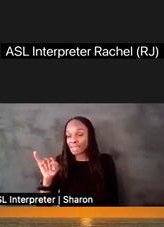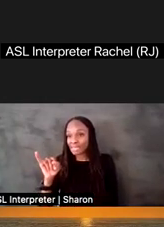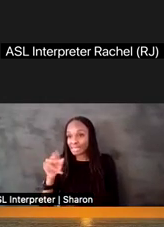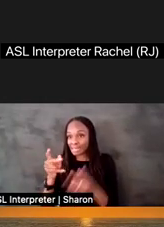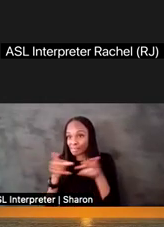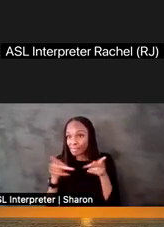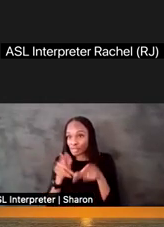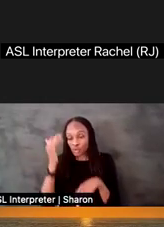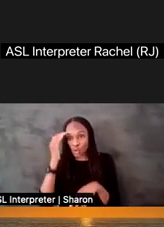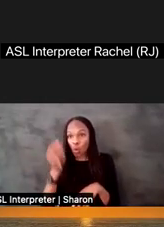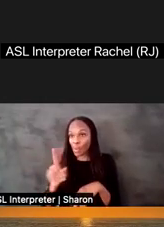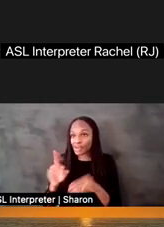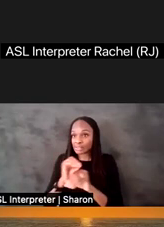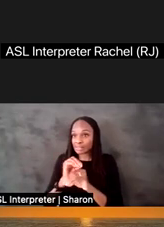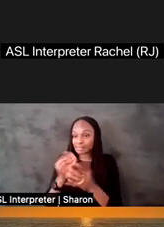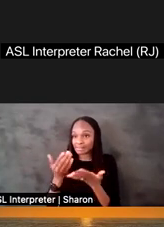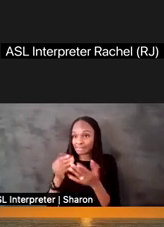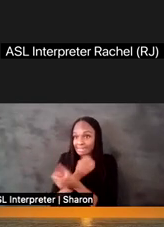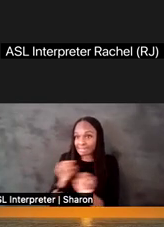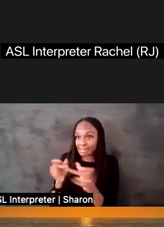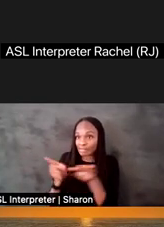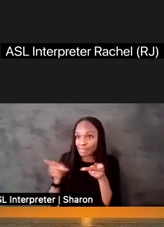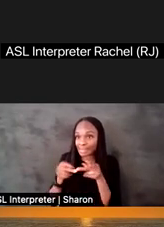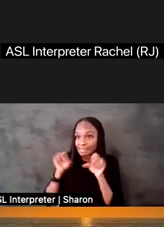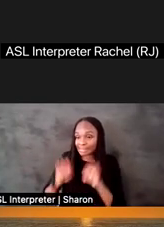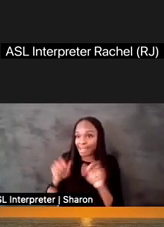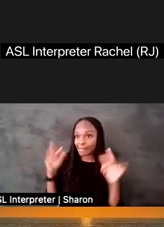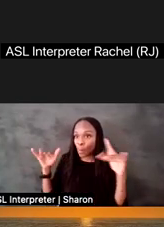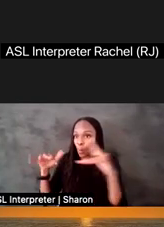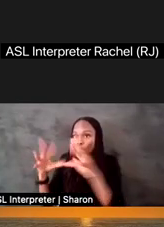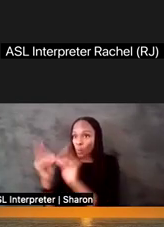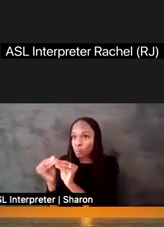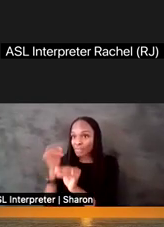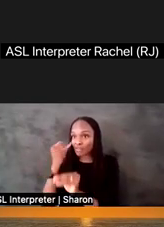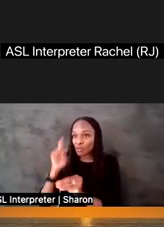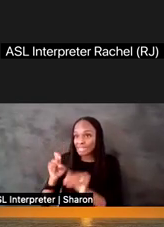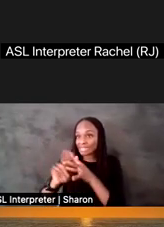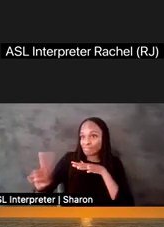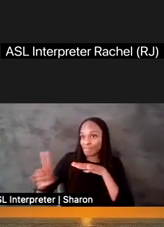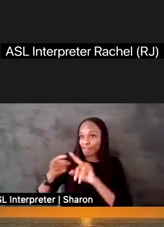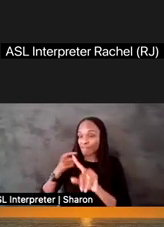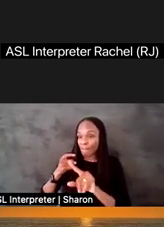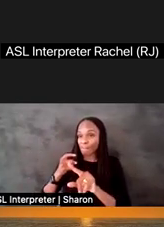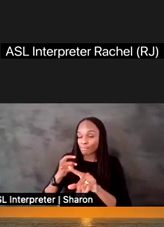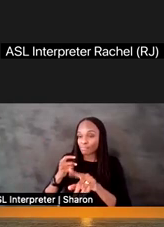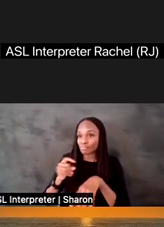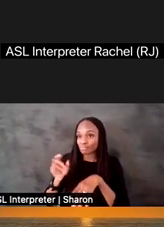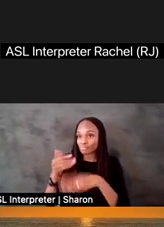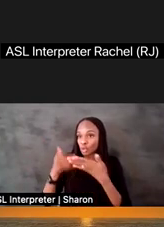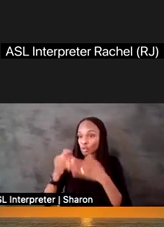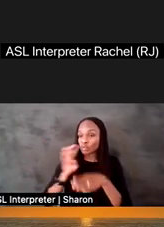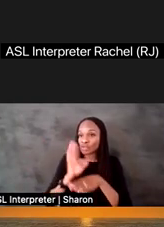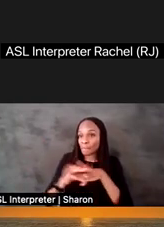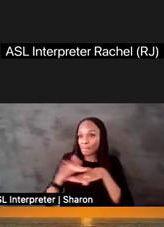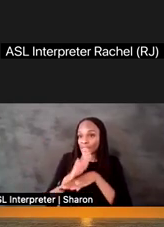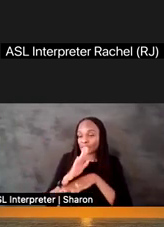space is and where you would assemble if in case you needed to evacuate from the coastline? You know, a lot of us go to the beach. I have